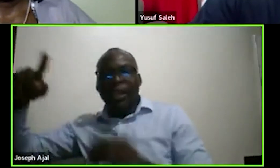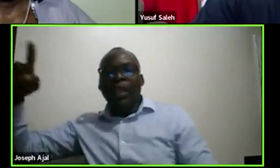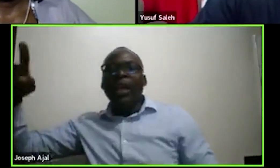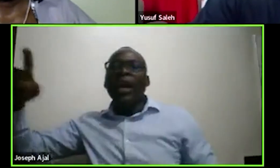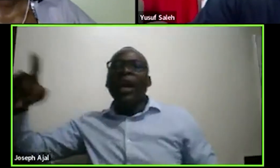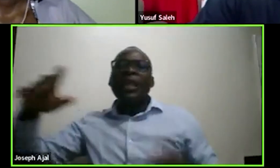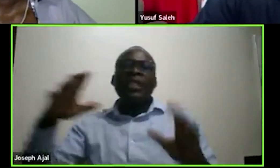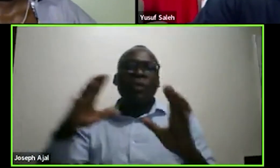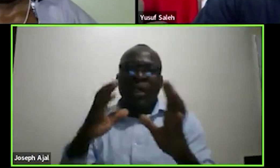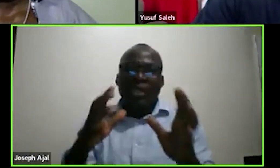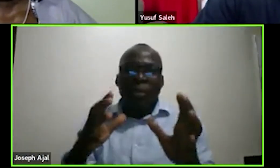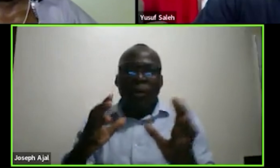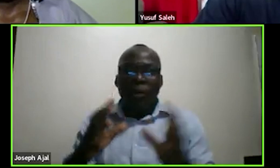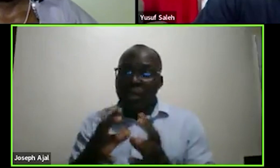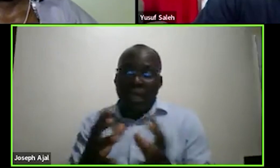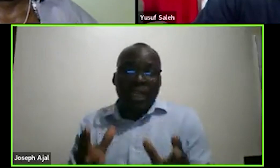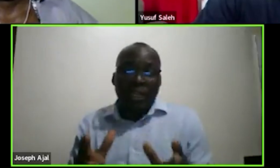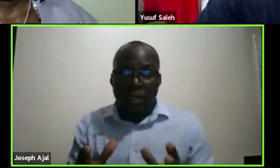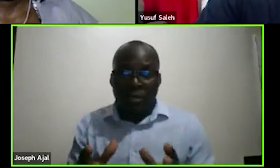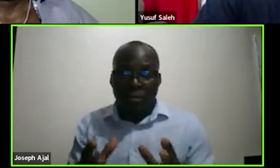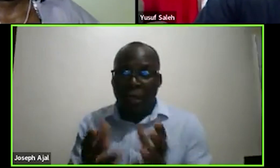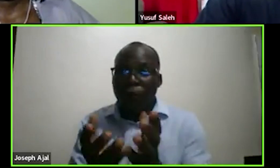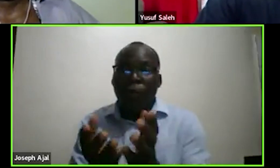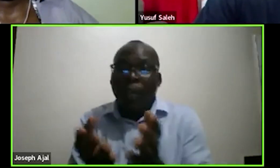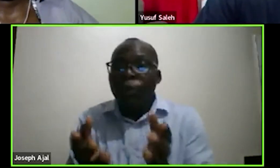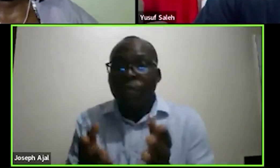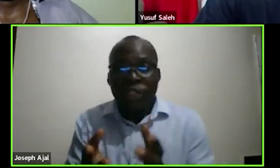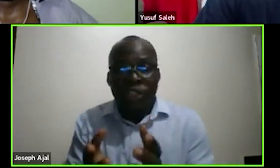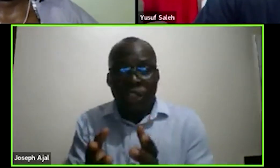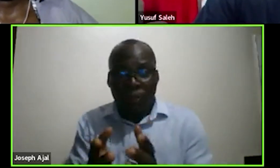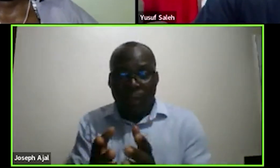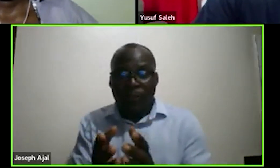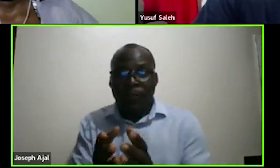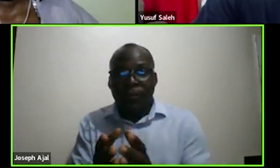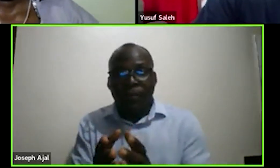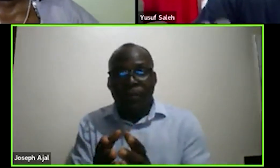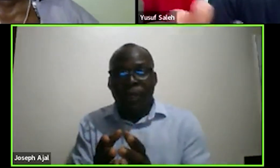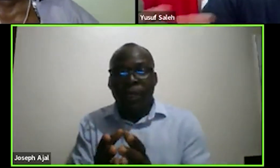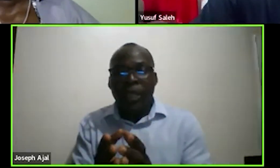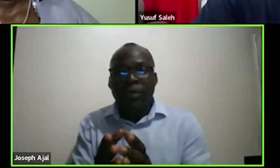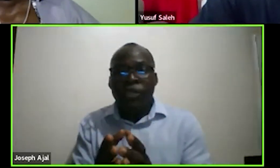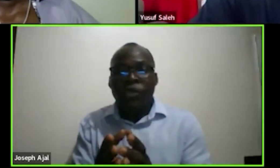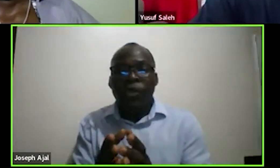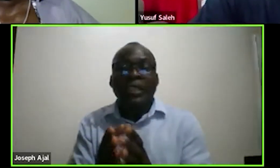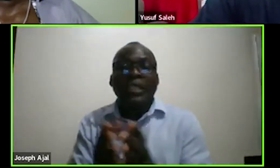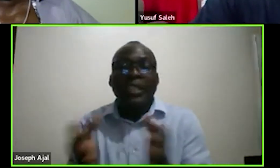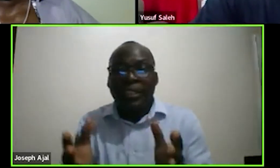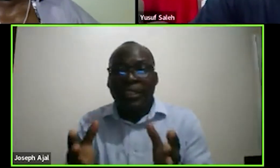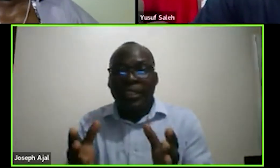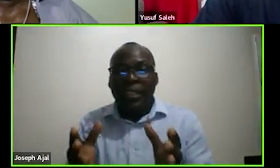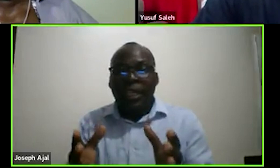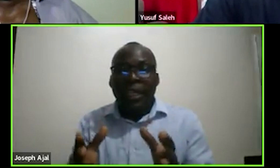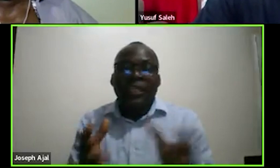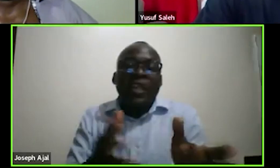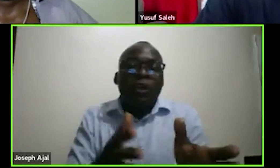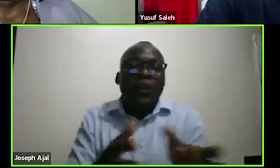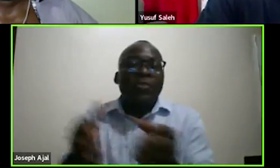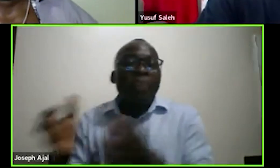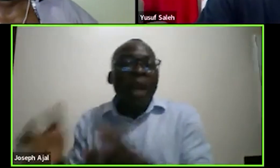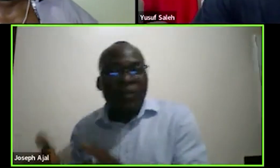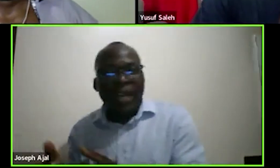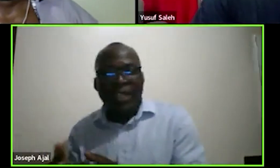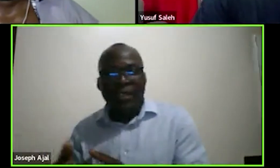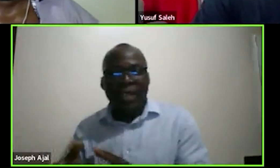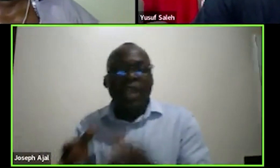bar. A typical example is an artist. Many of you might know this gentleman. Okay, he's called Diddy. He started off